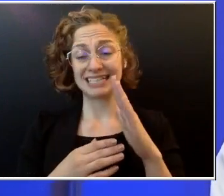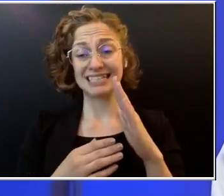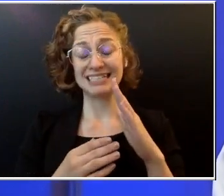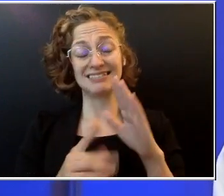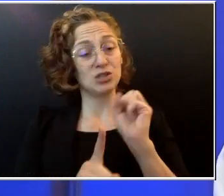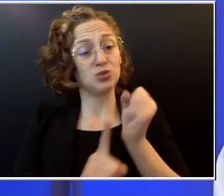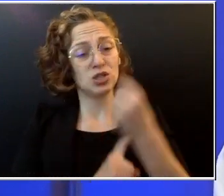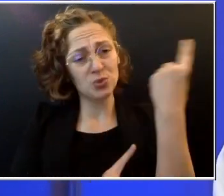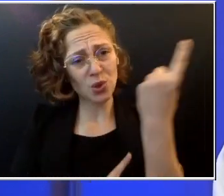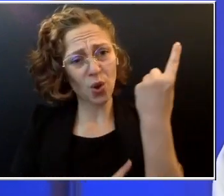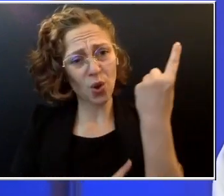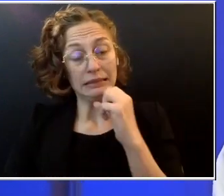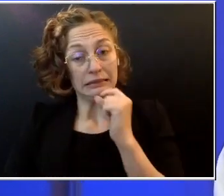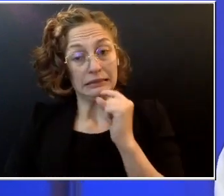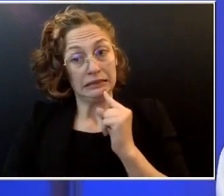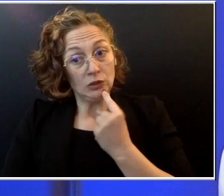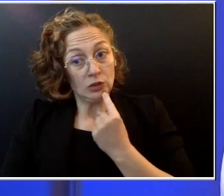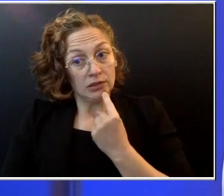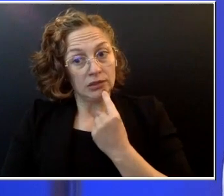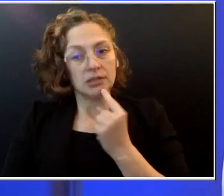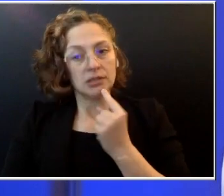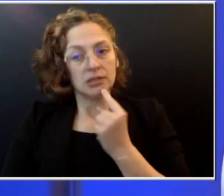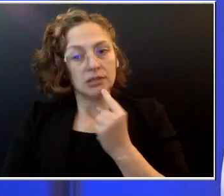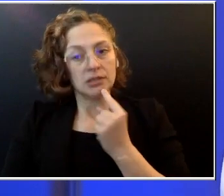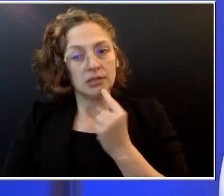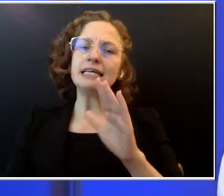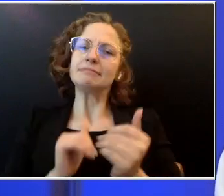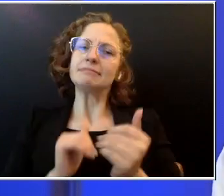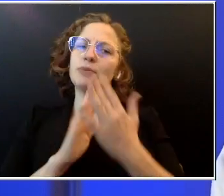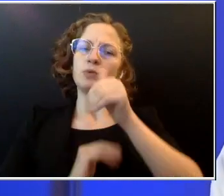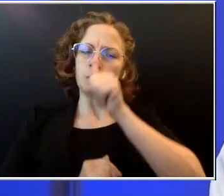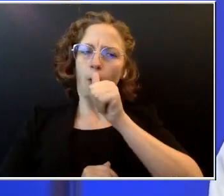his way of coping worked really well for him,